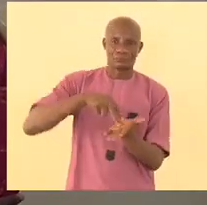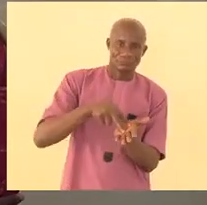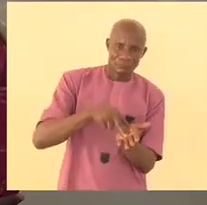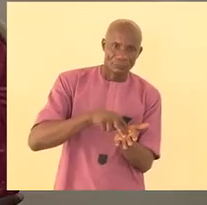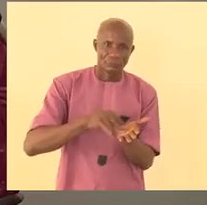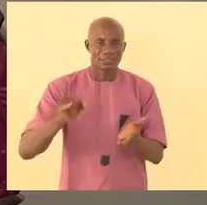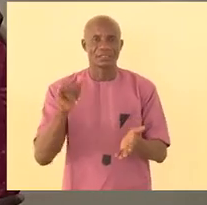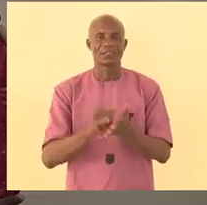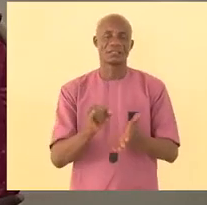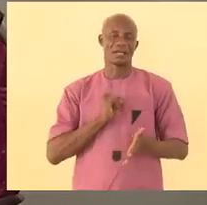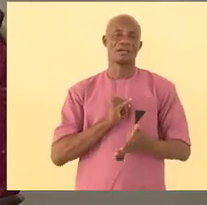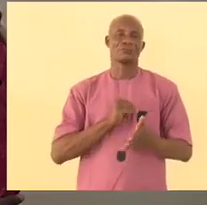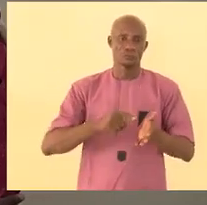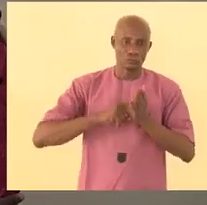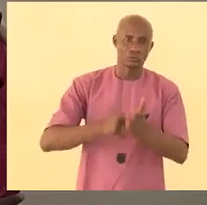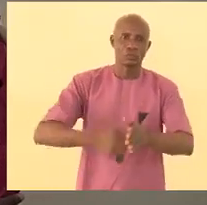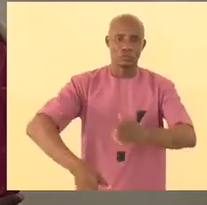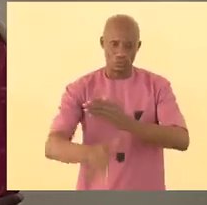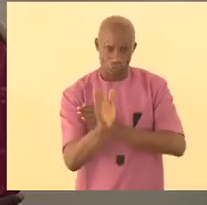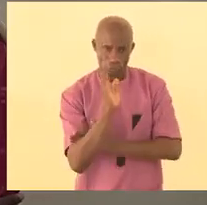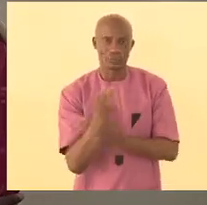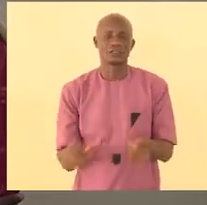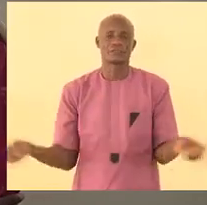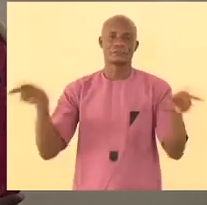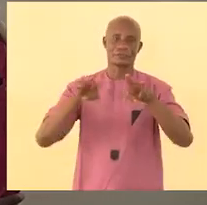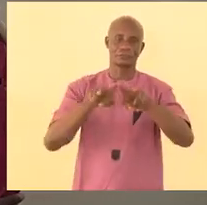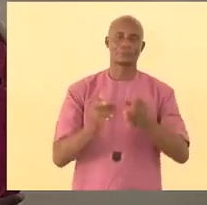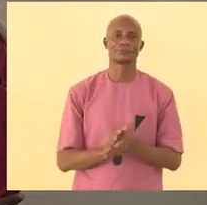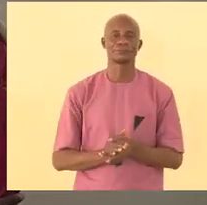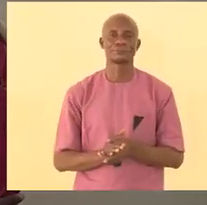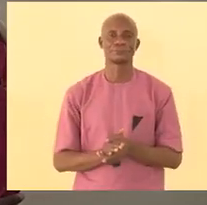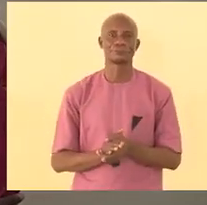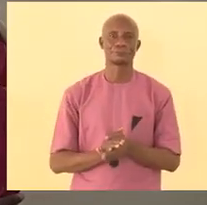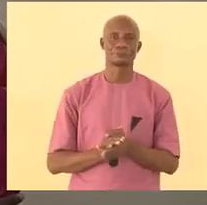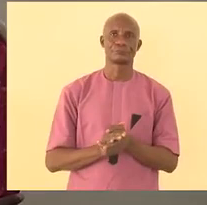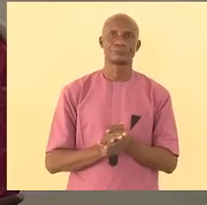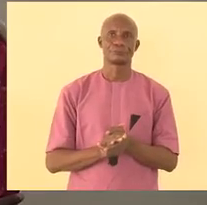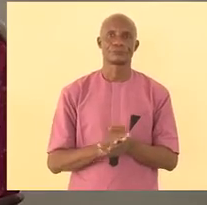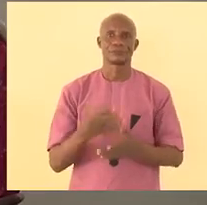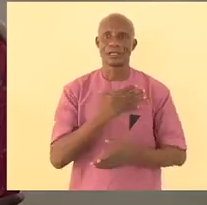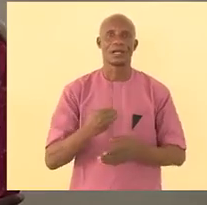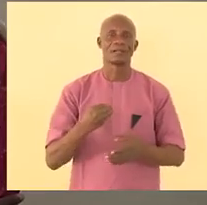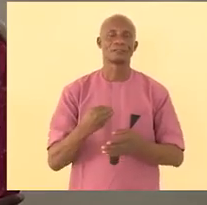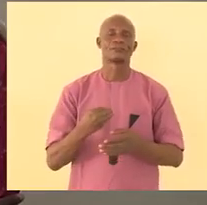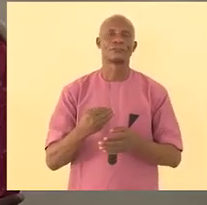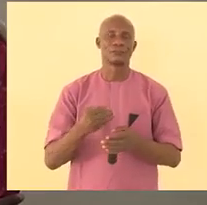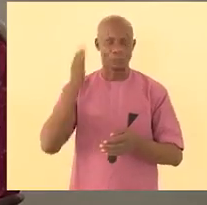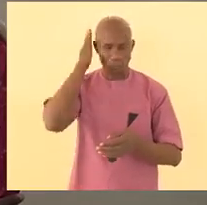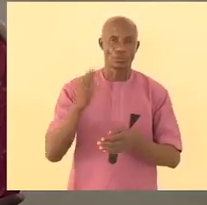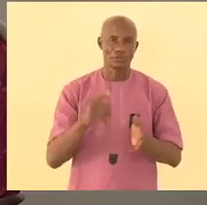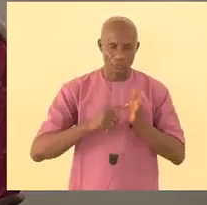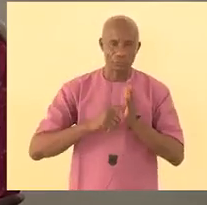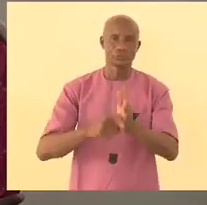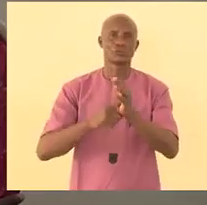I will exhibit godly virtues in all ramifications. I will exhibit sacrificial